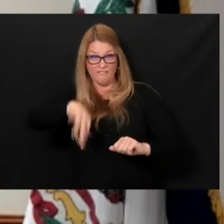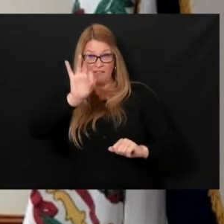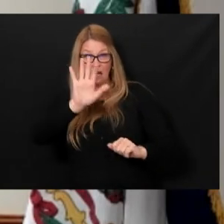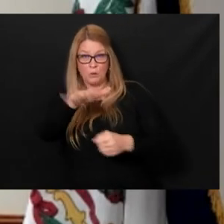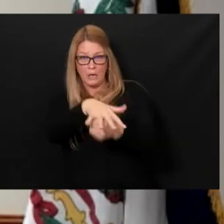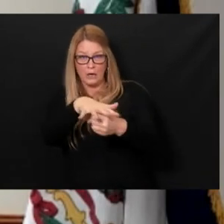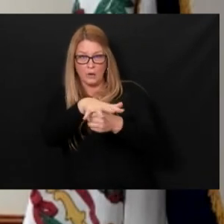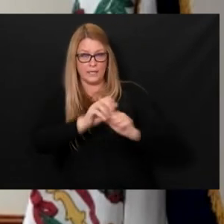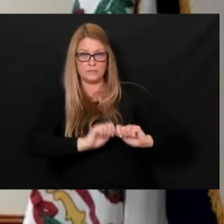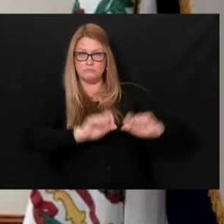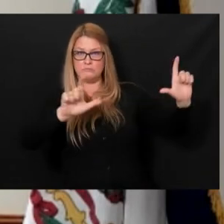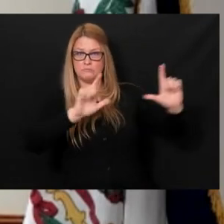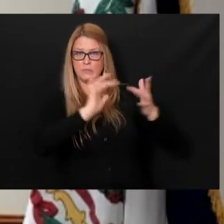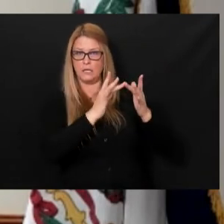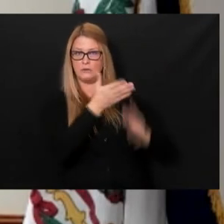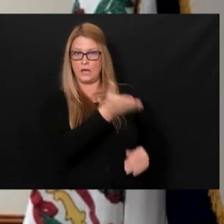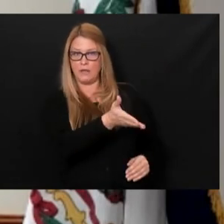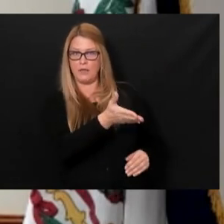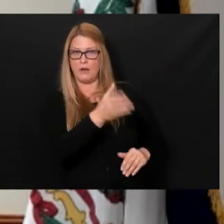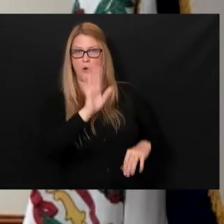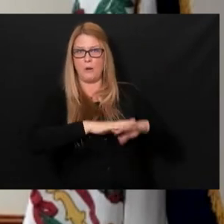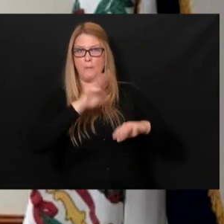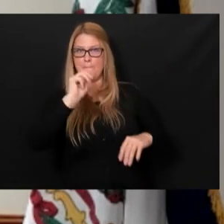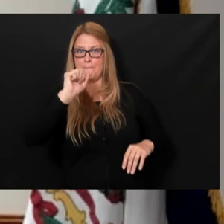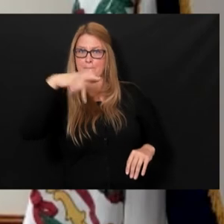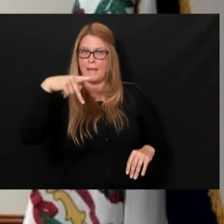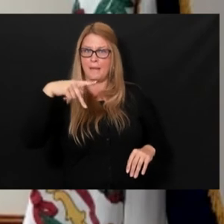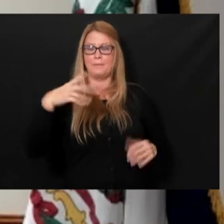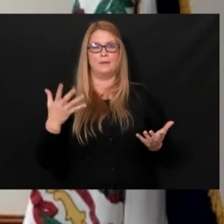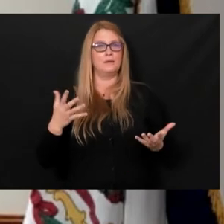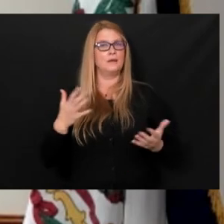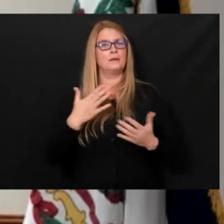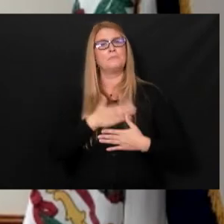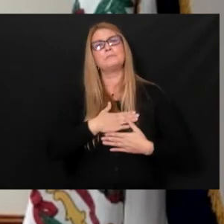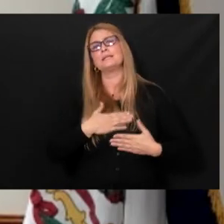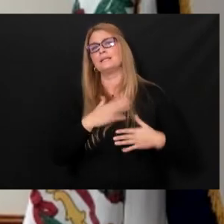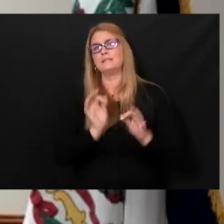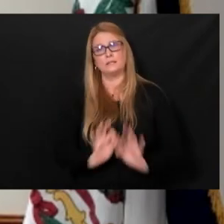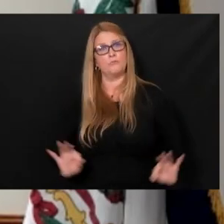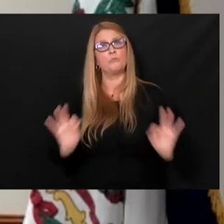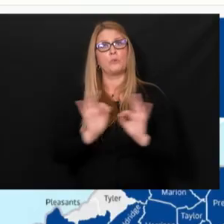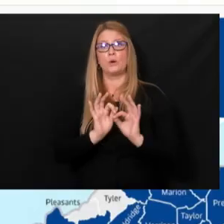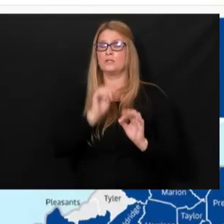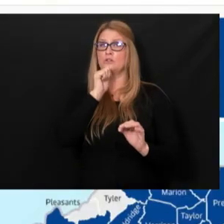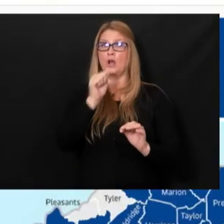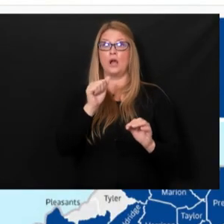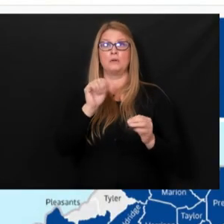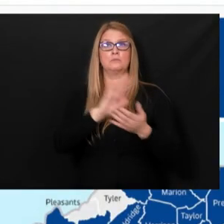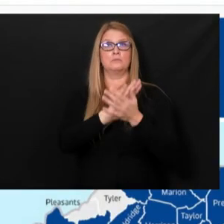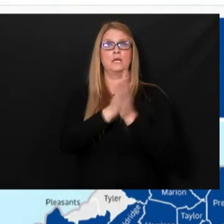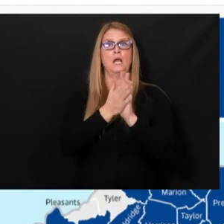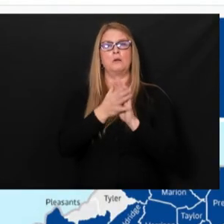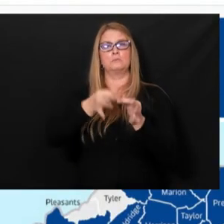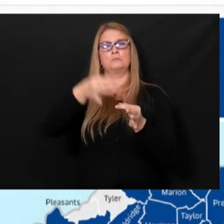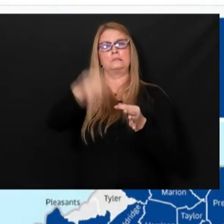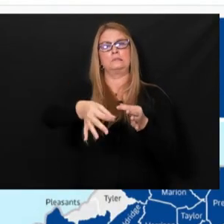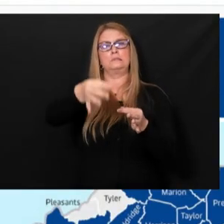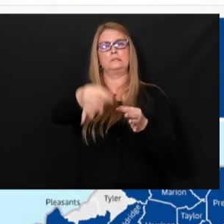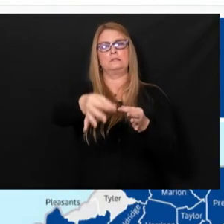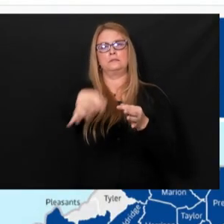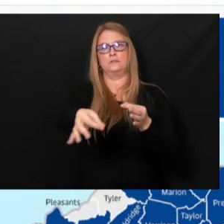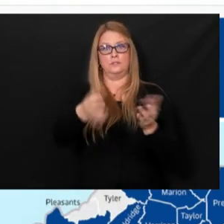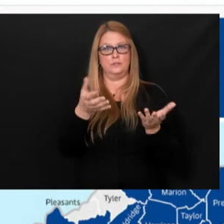coronavirus.wv.gov website under the free testing tab. It is very important that we not become lax in the detection of